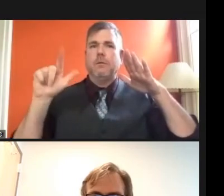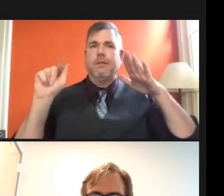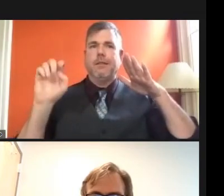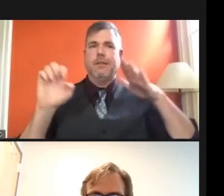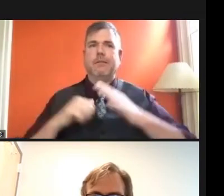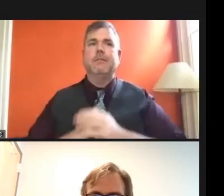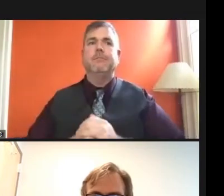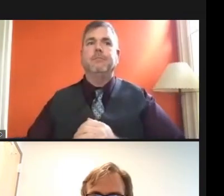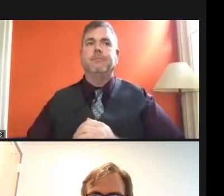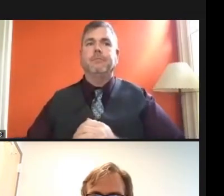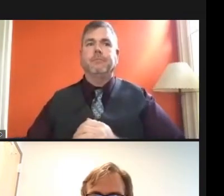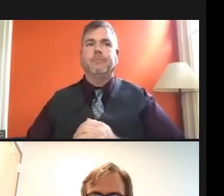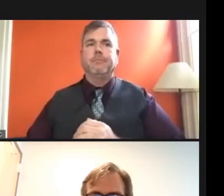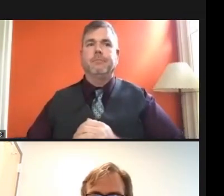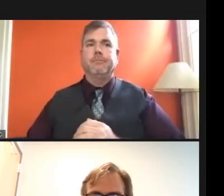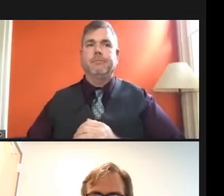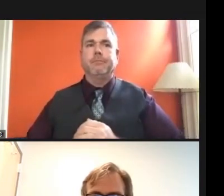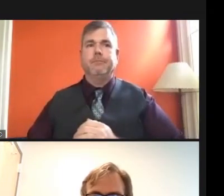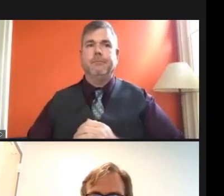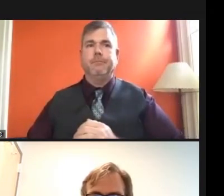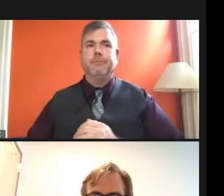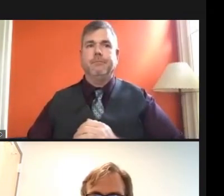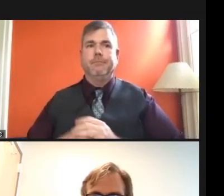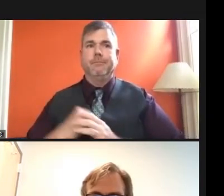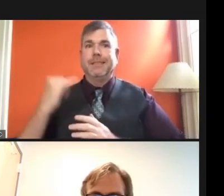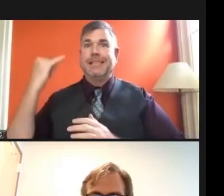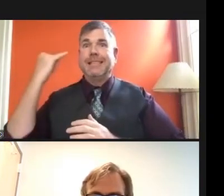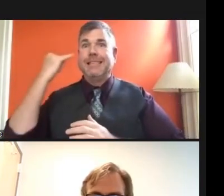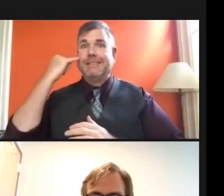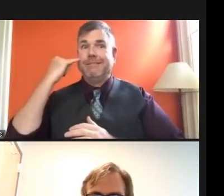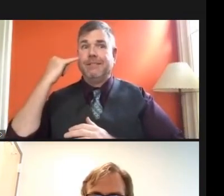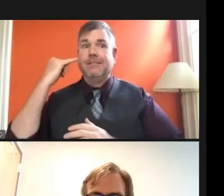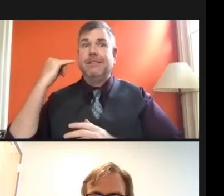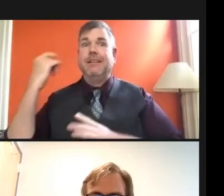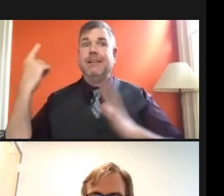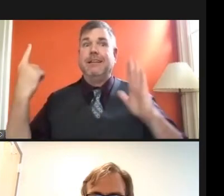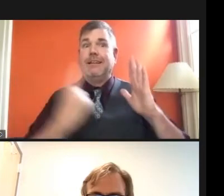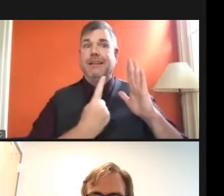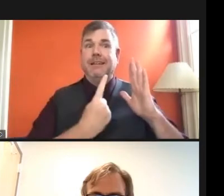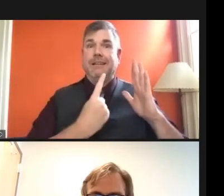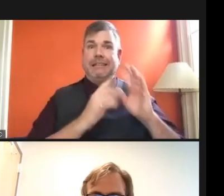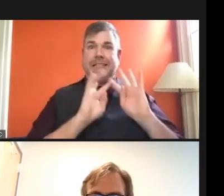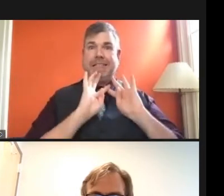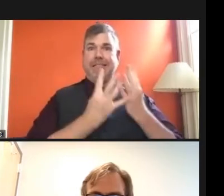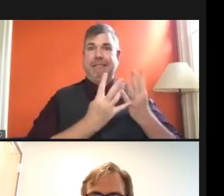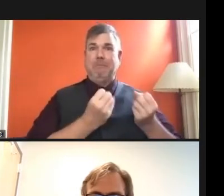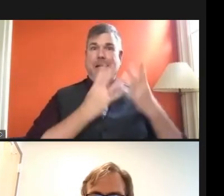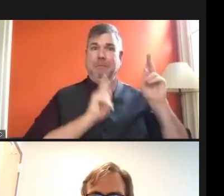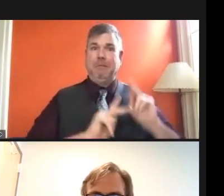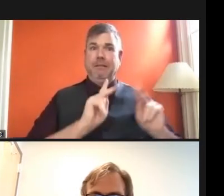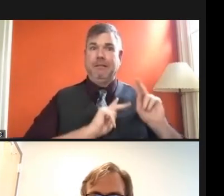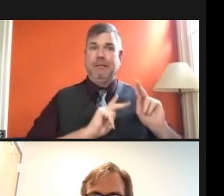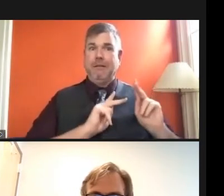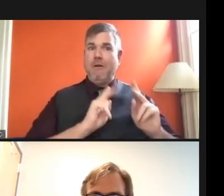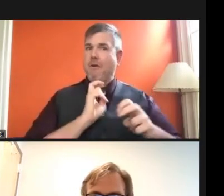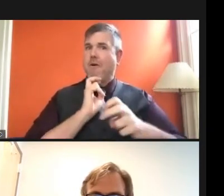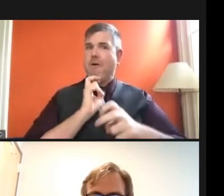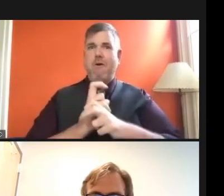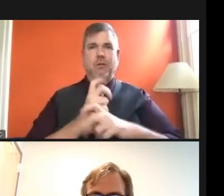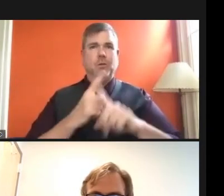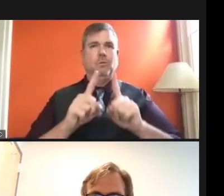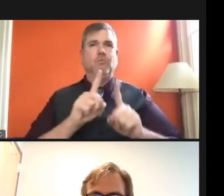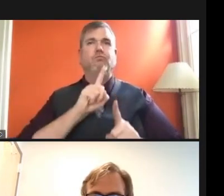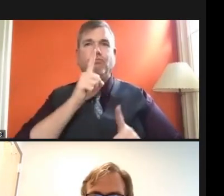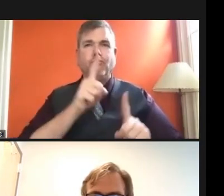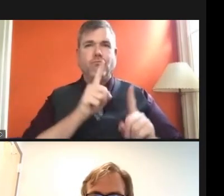disaster services fund where we're providing resources to families so that they can isolate and stay out of the workforce for 14 days. We have hotels